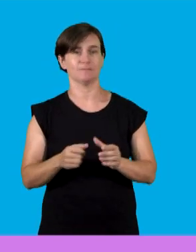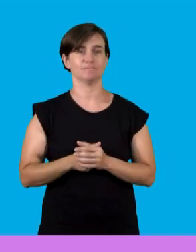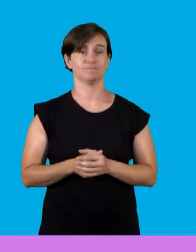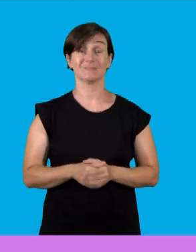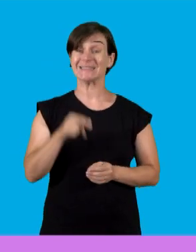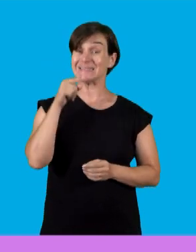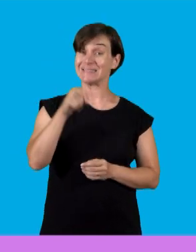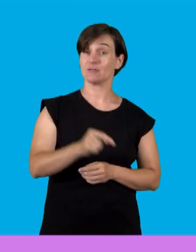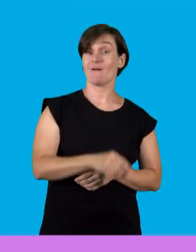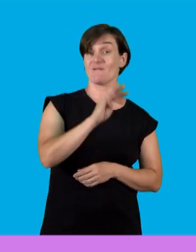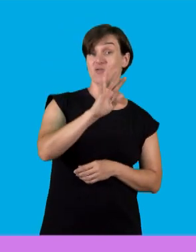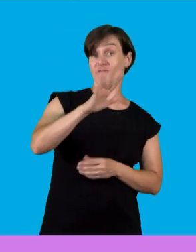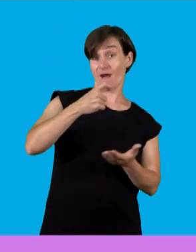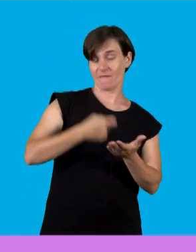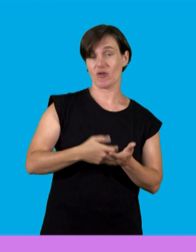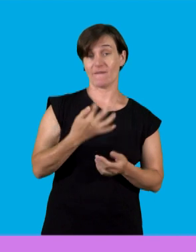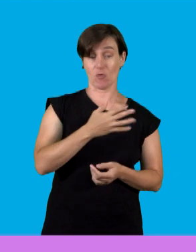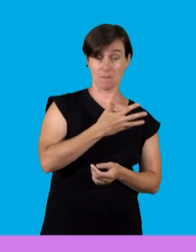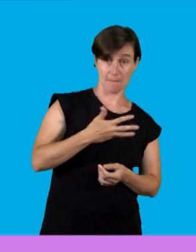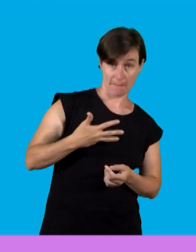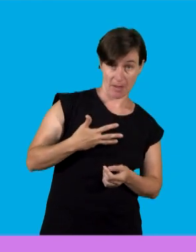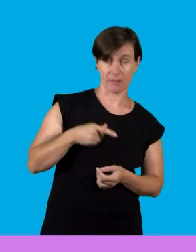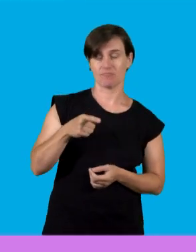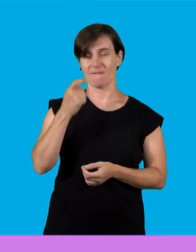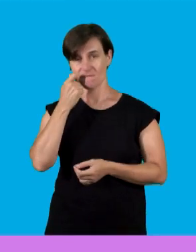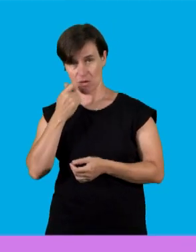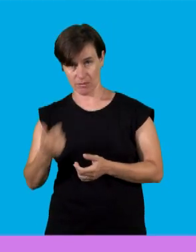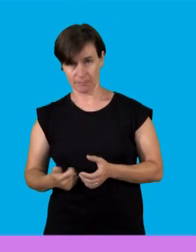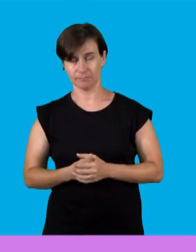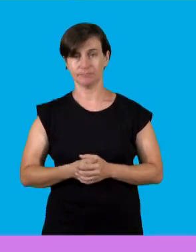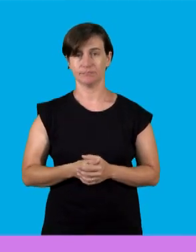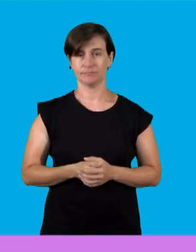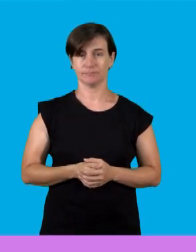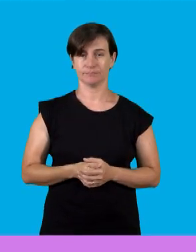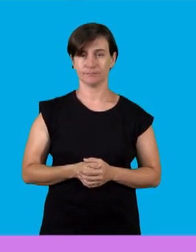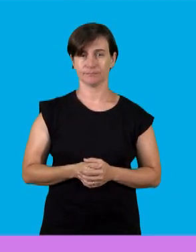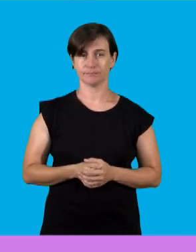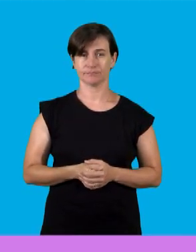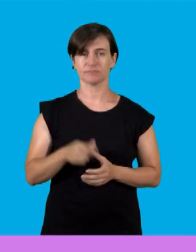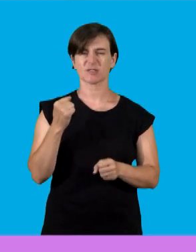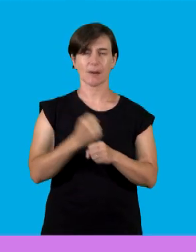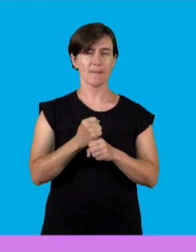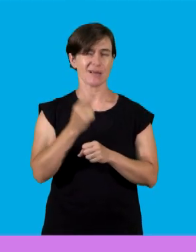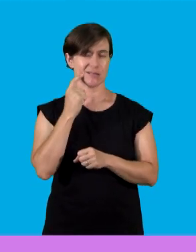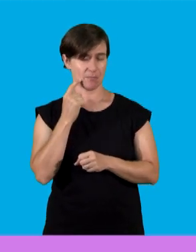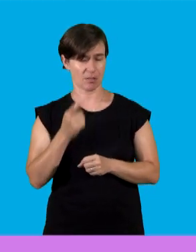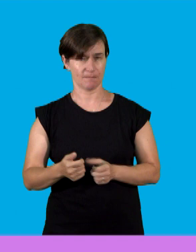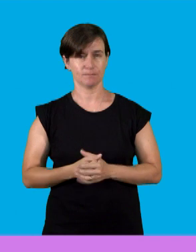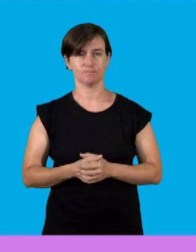and that is an amount of 45 Rand per month for his mother and his father. Okay, so let's simplify